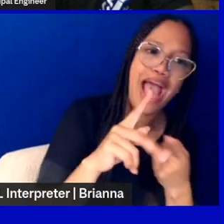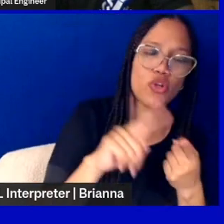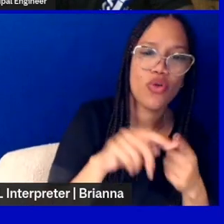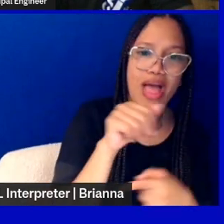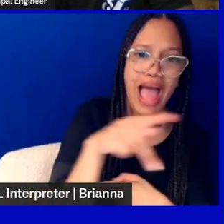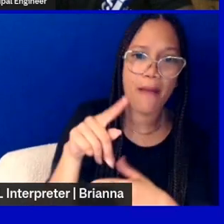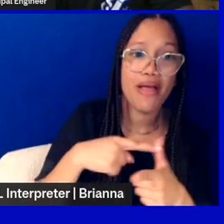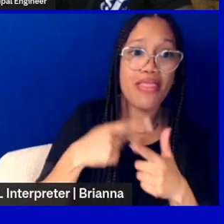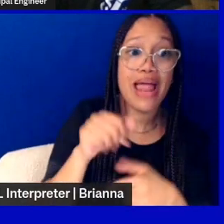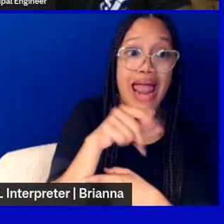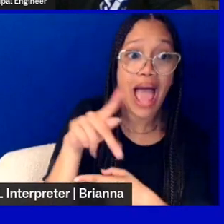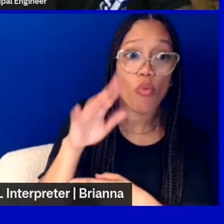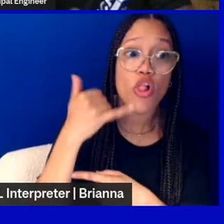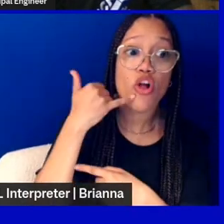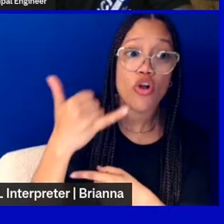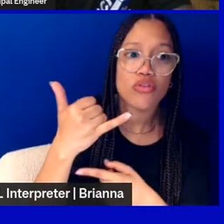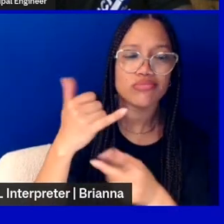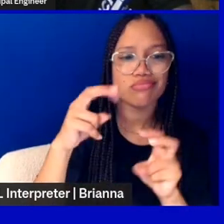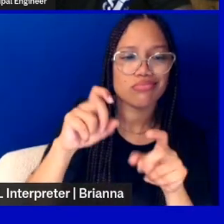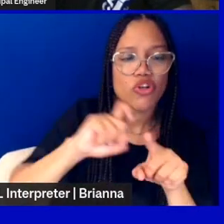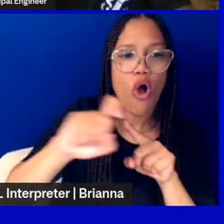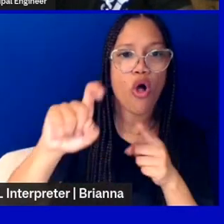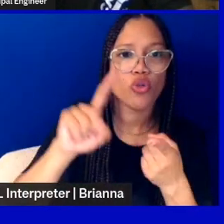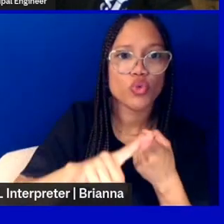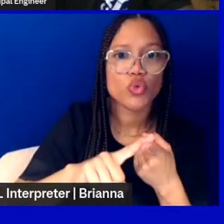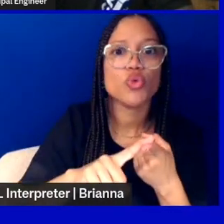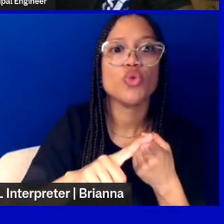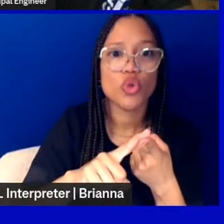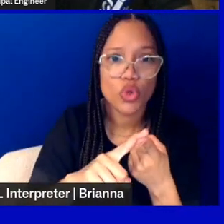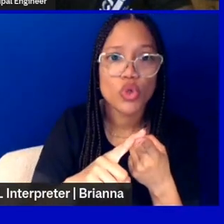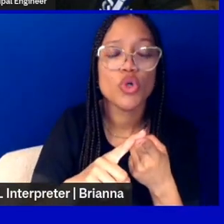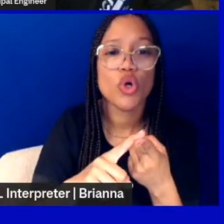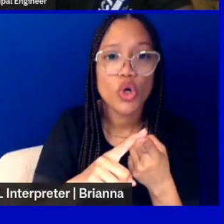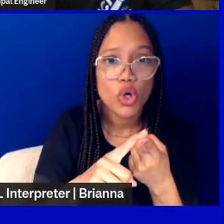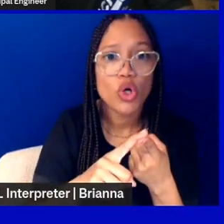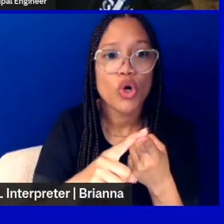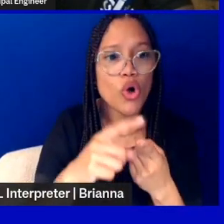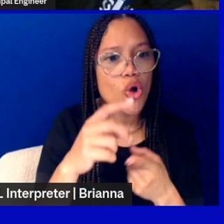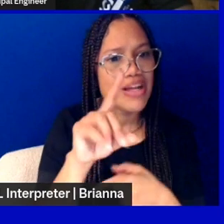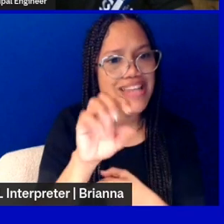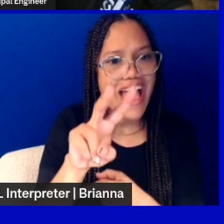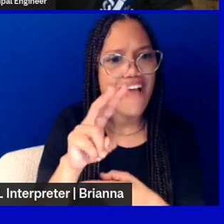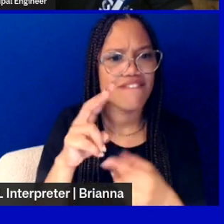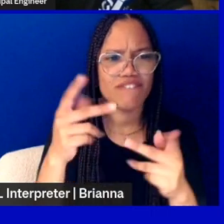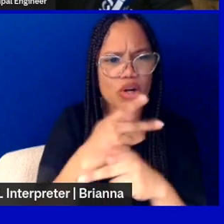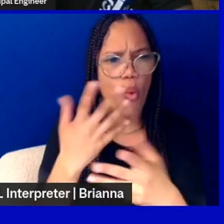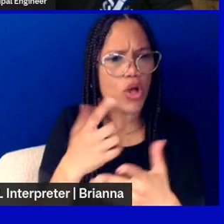make a call to the S3 or whichever the AWS services it has supposed to do. So that entire,